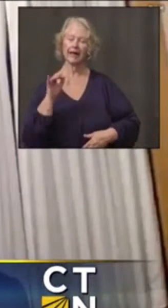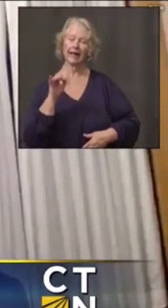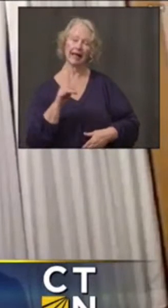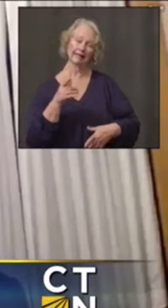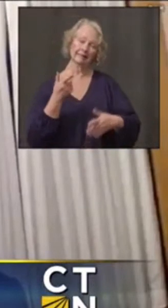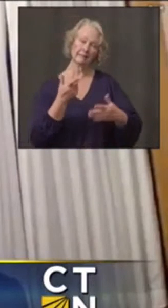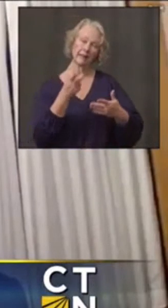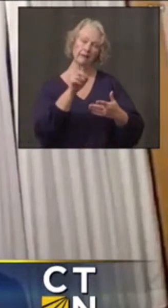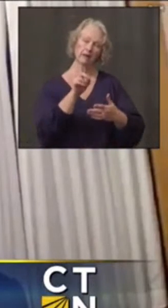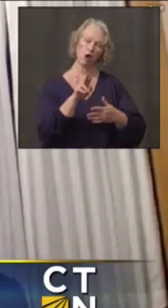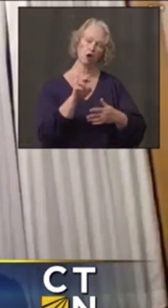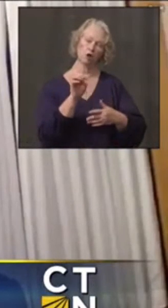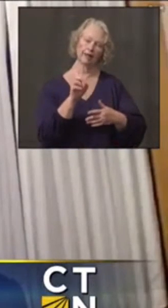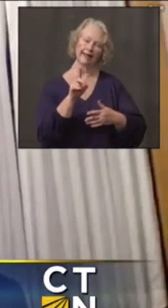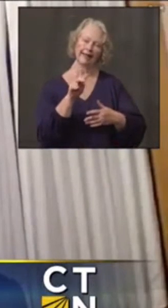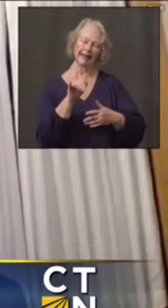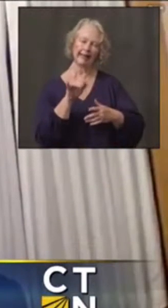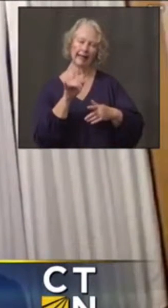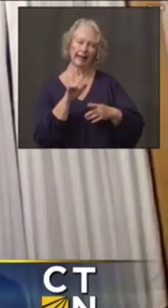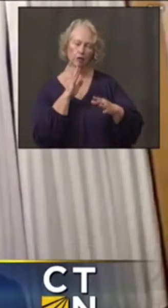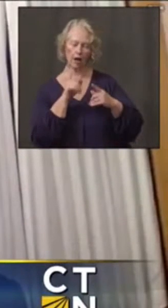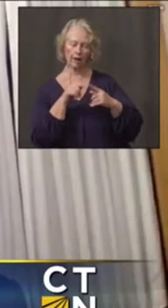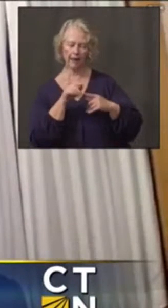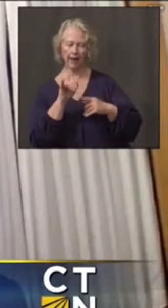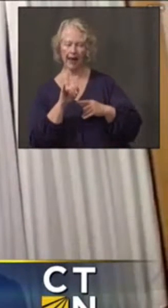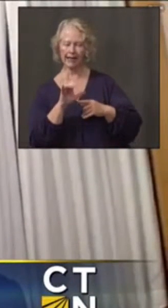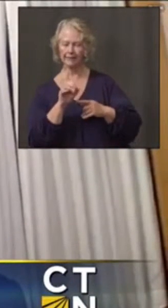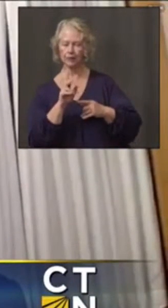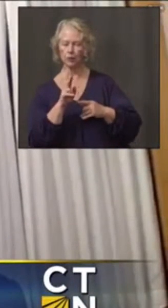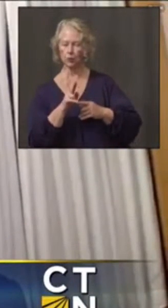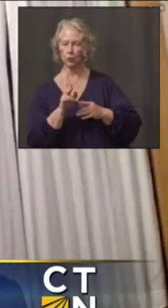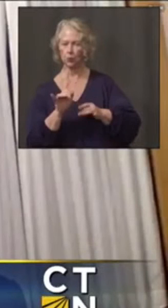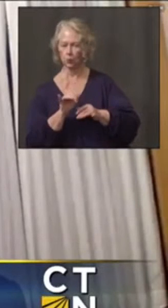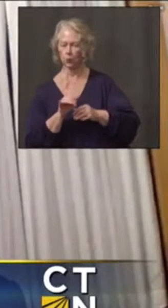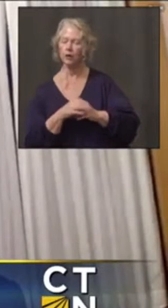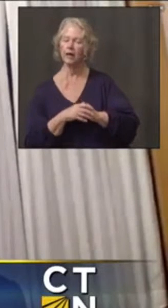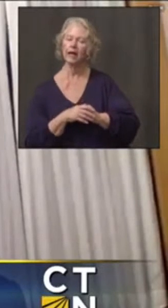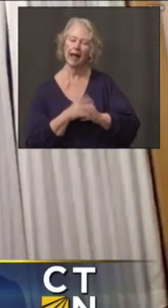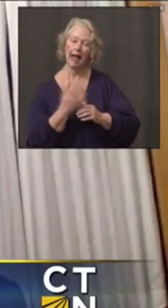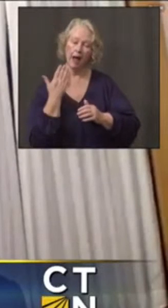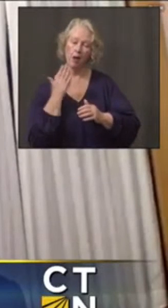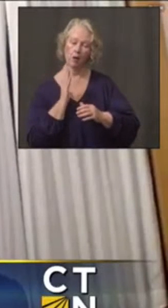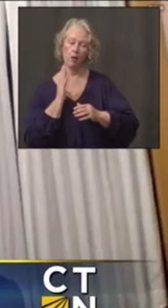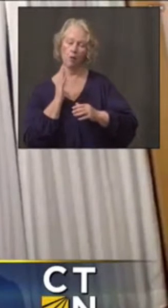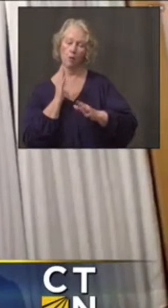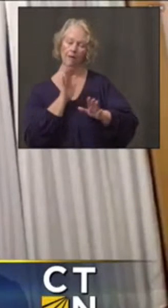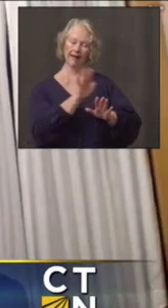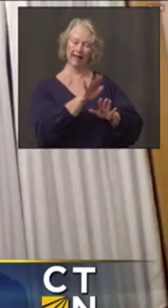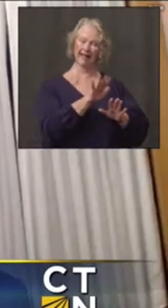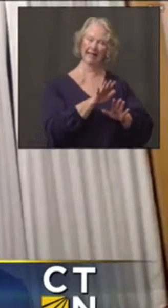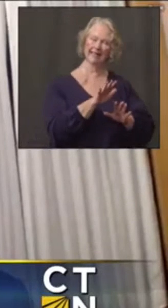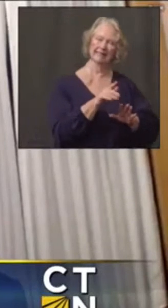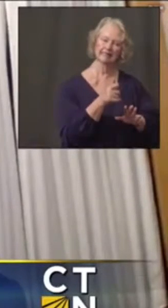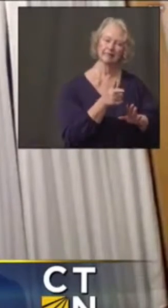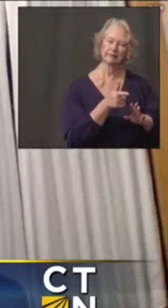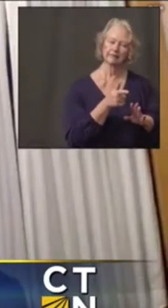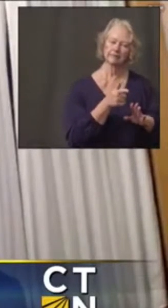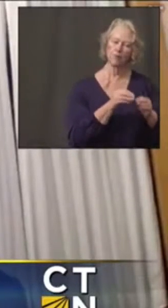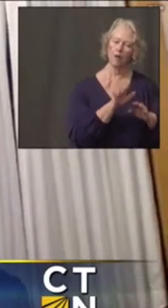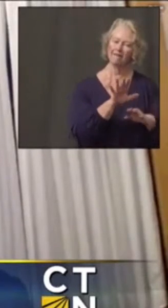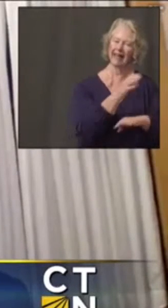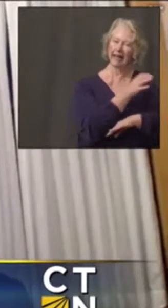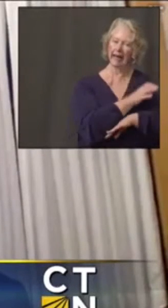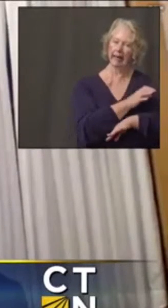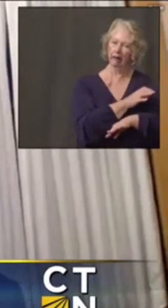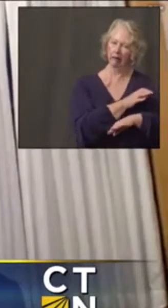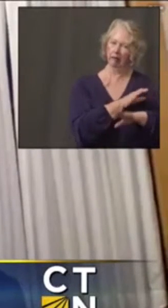to comment on the ICU topic, because I know from a clinical perspective that some of the approaches that he